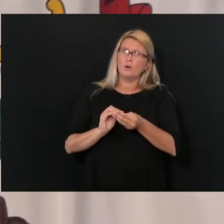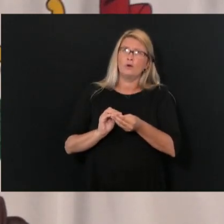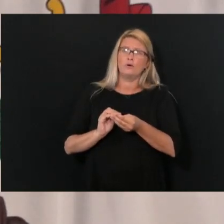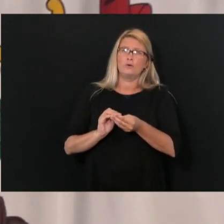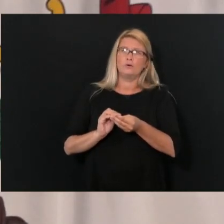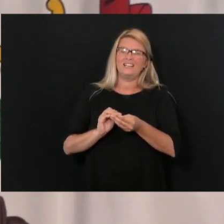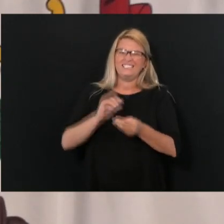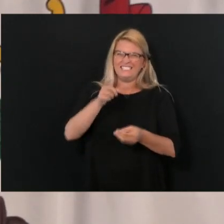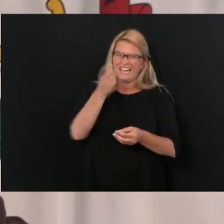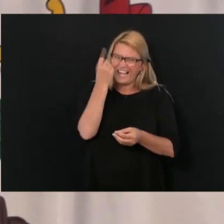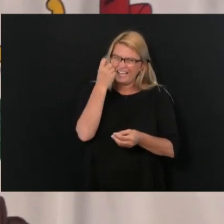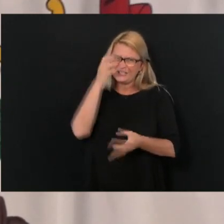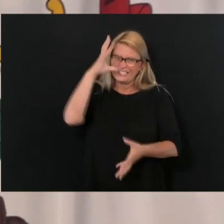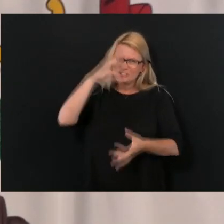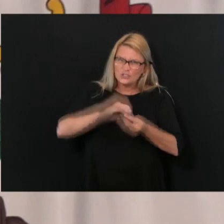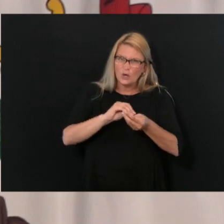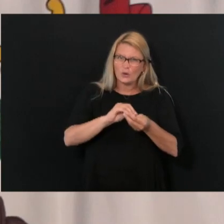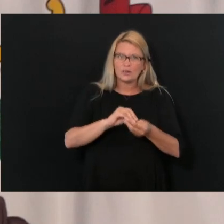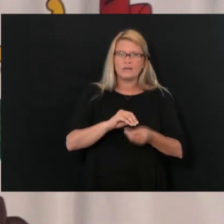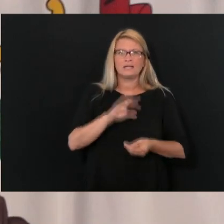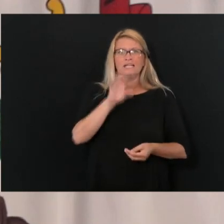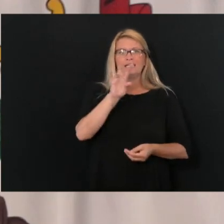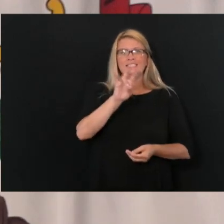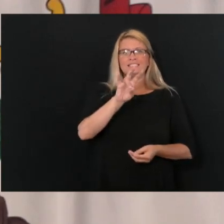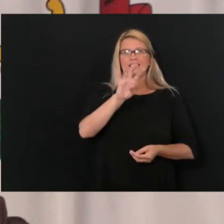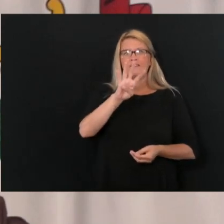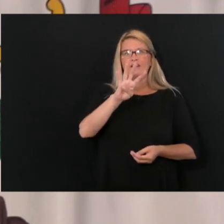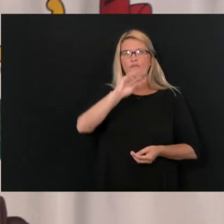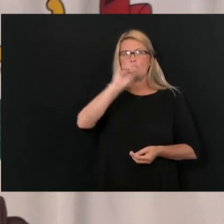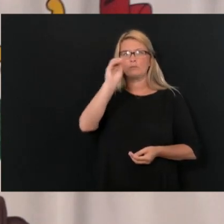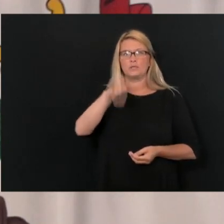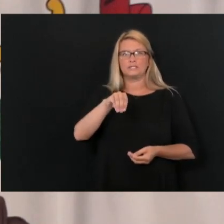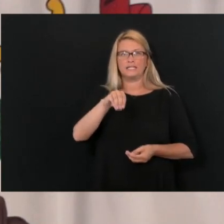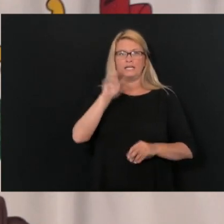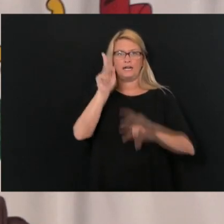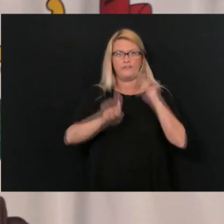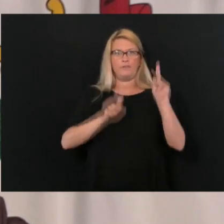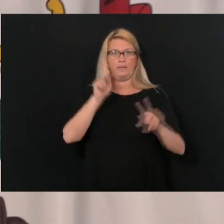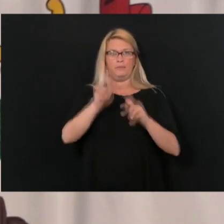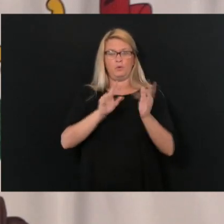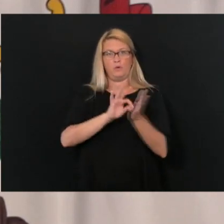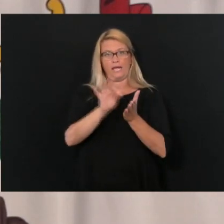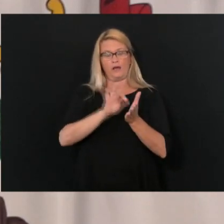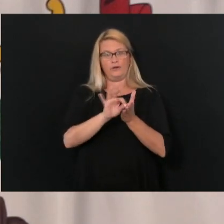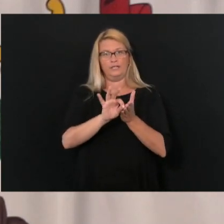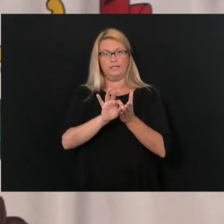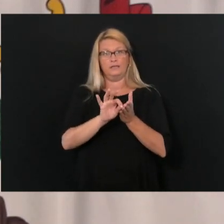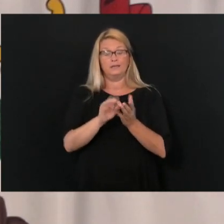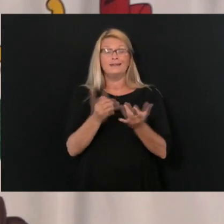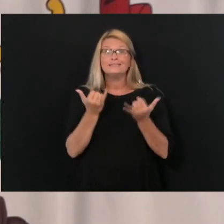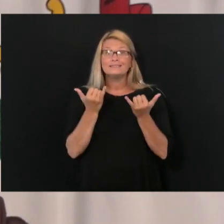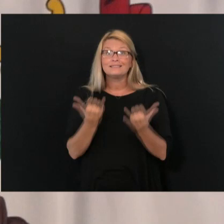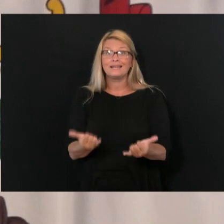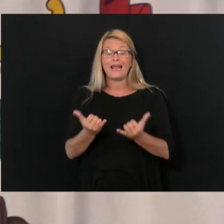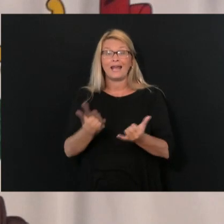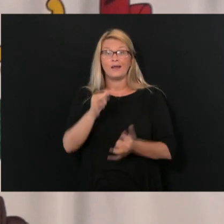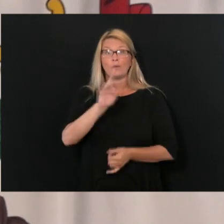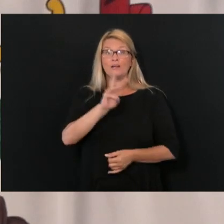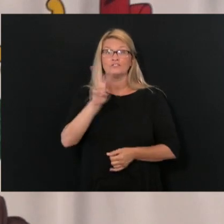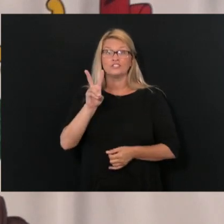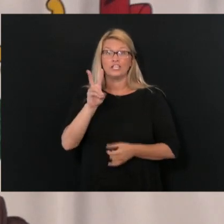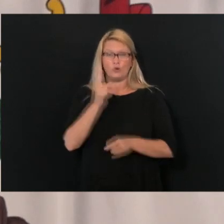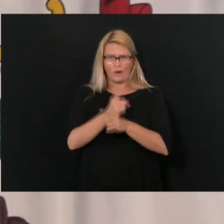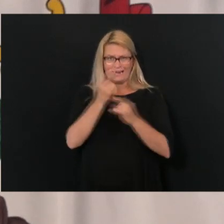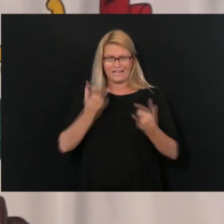the total response was 74% of our people got counted. Okay, today in West Virginia,